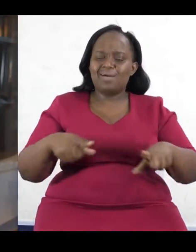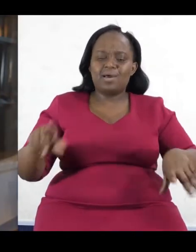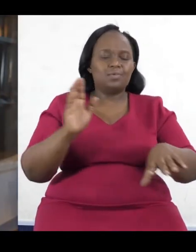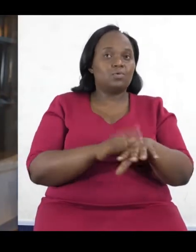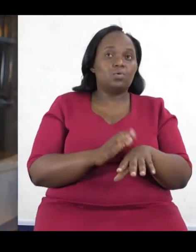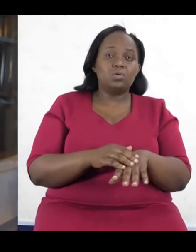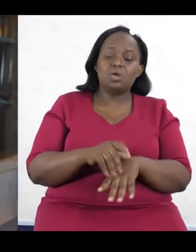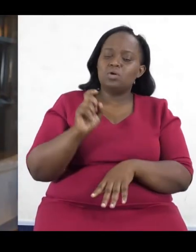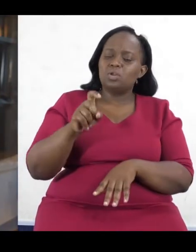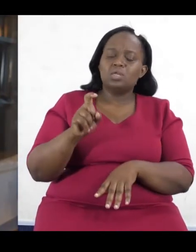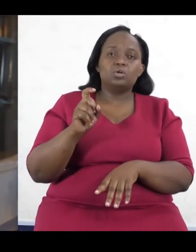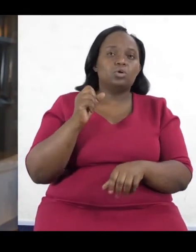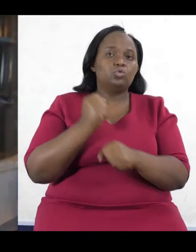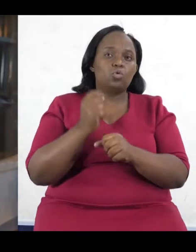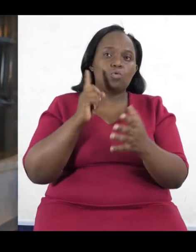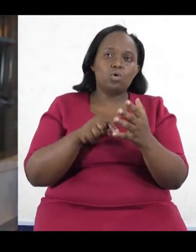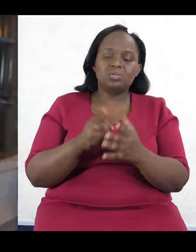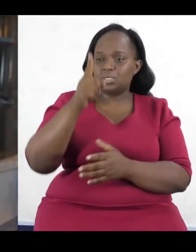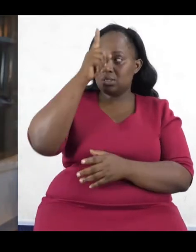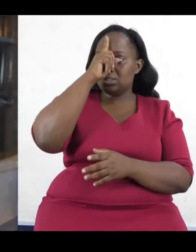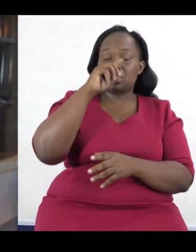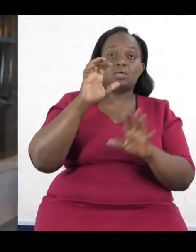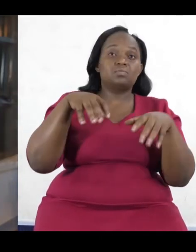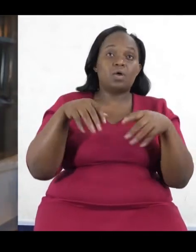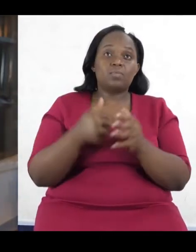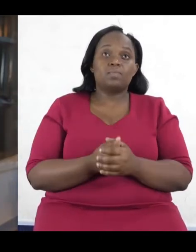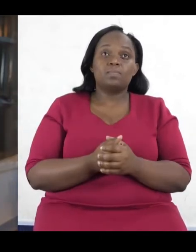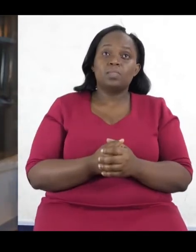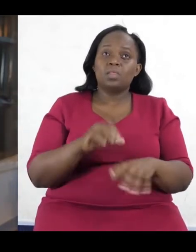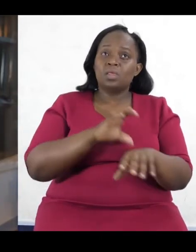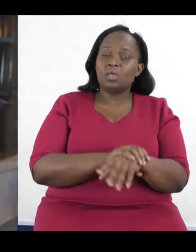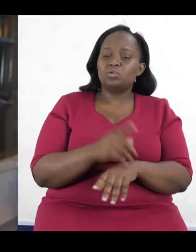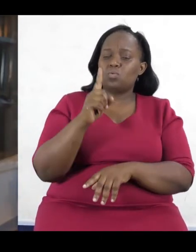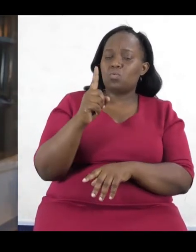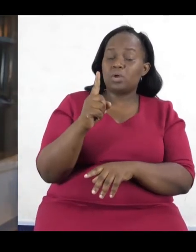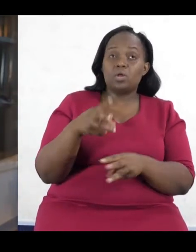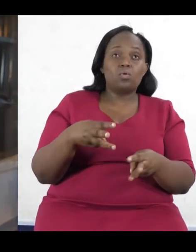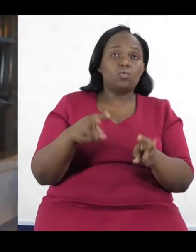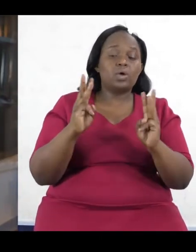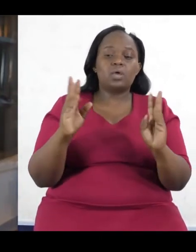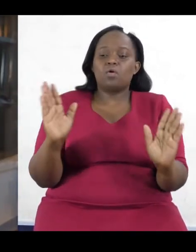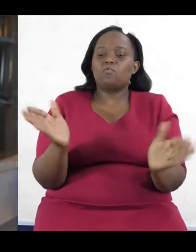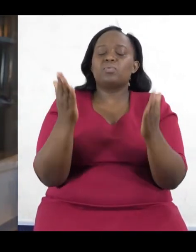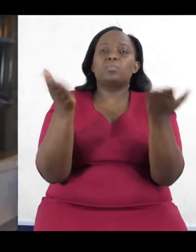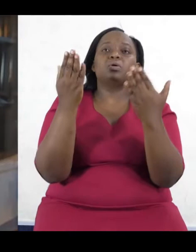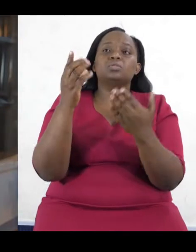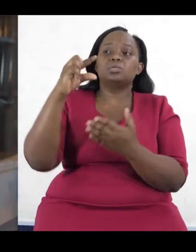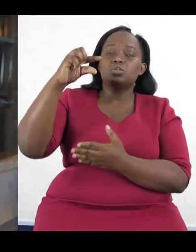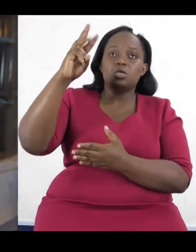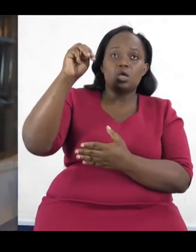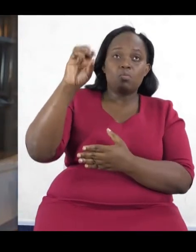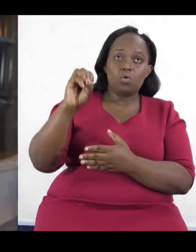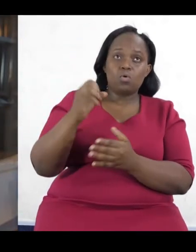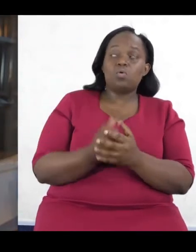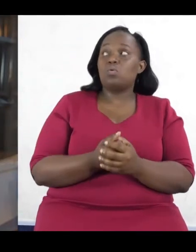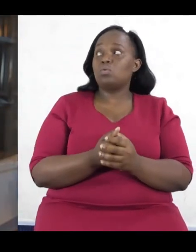do serious farming. And you find that one of the aspects promoting this GMO